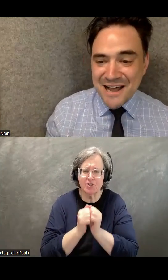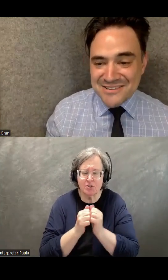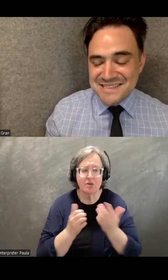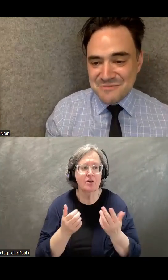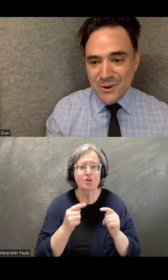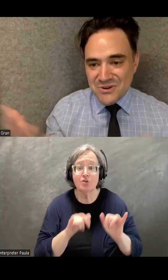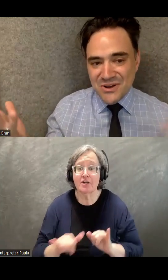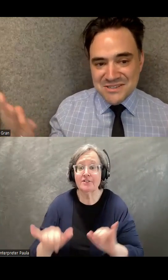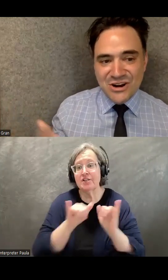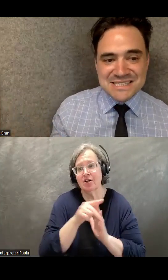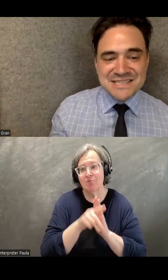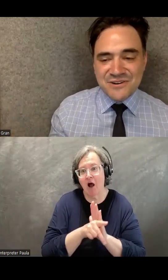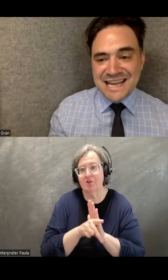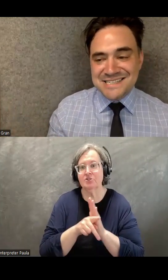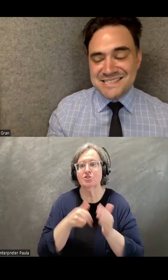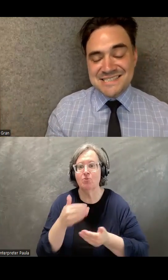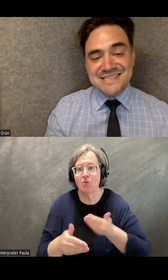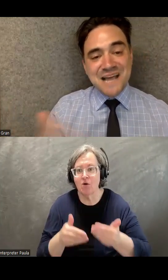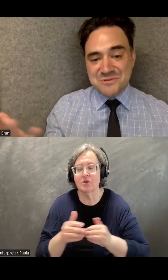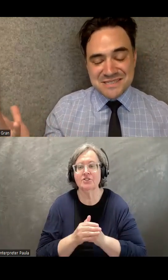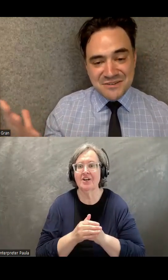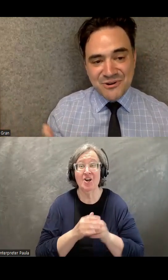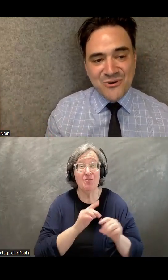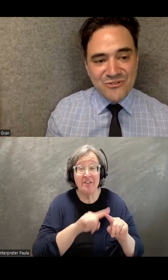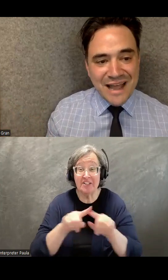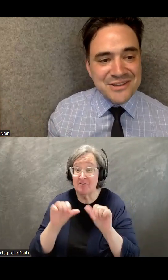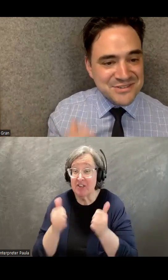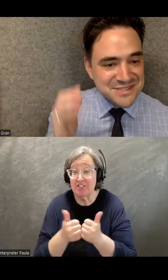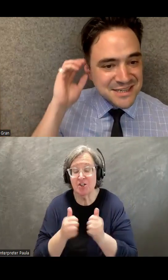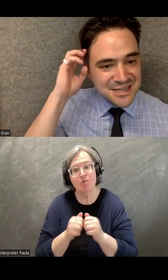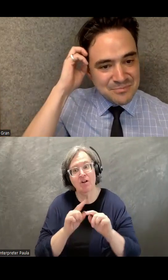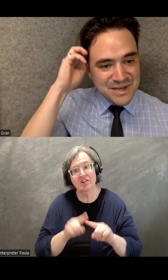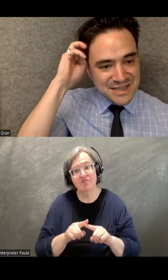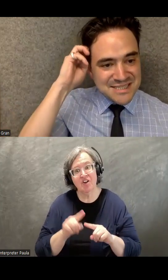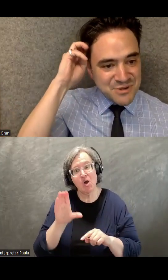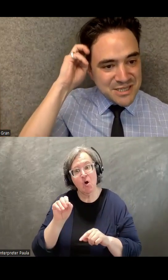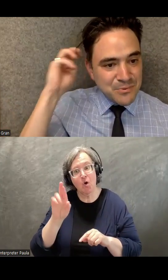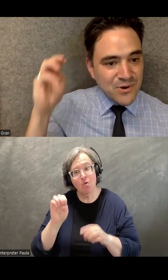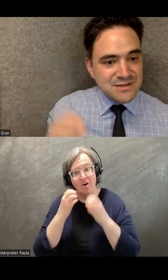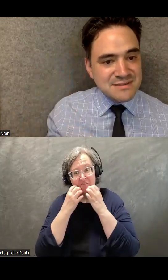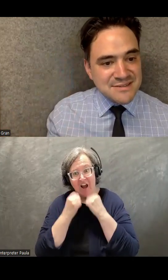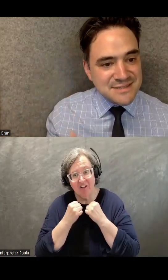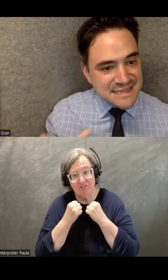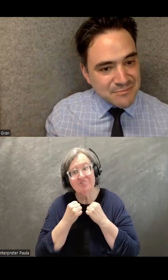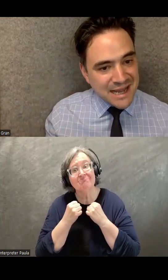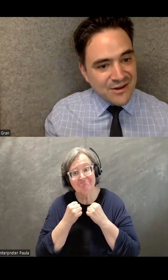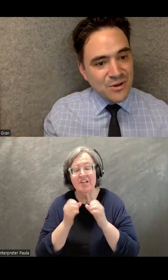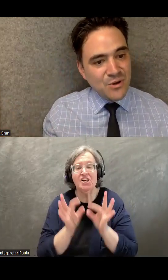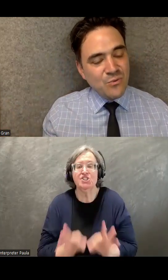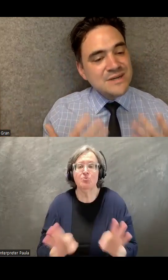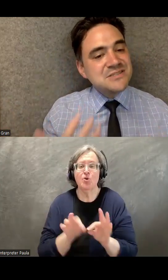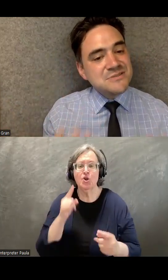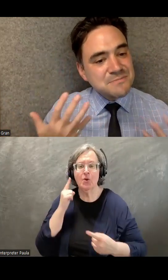standardize policies and protocols across different agencies, sometimes with different core values. But it's really important that you think